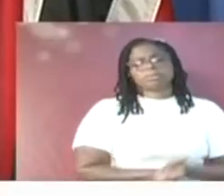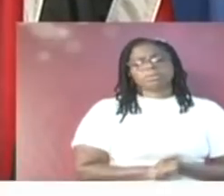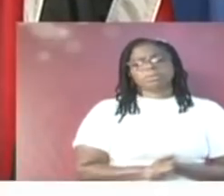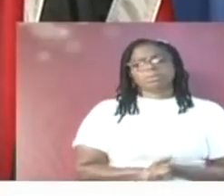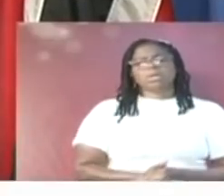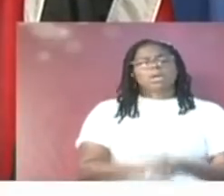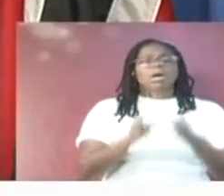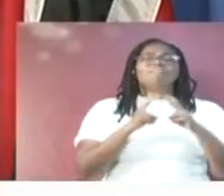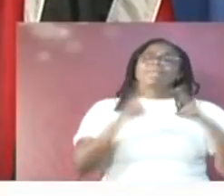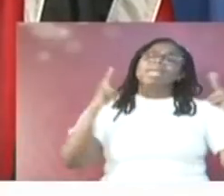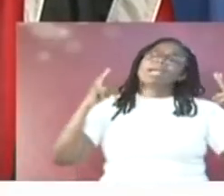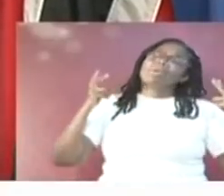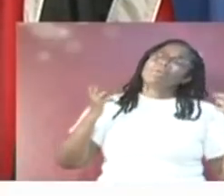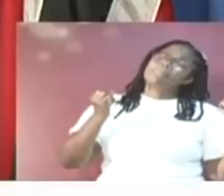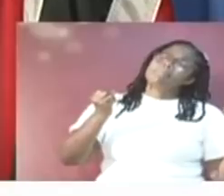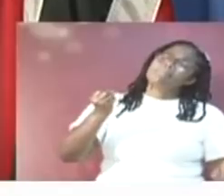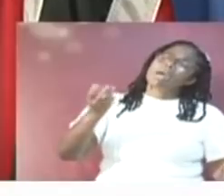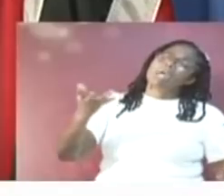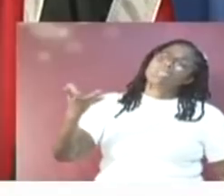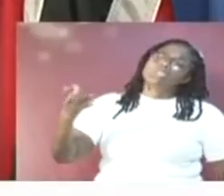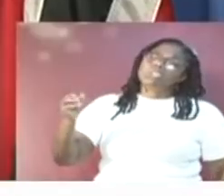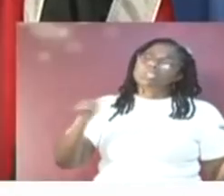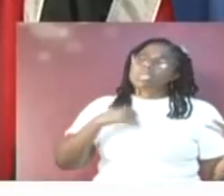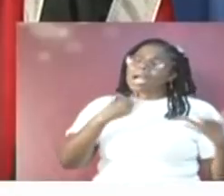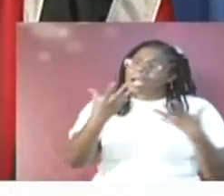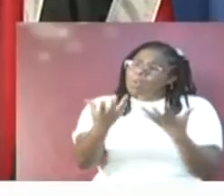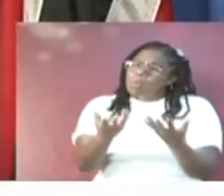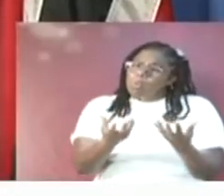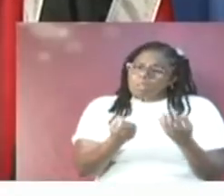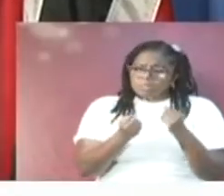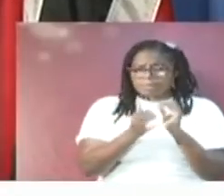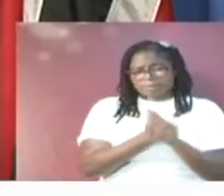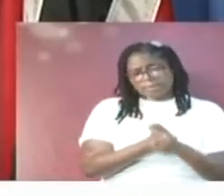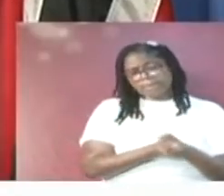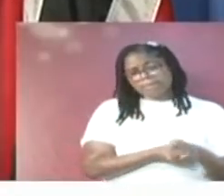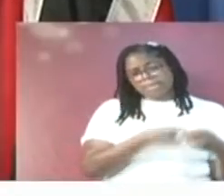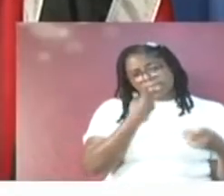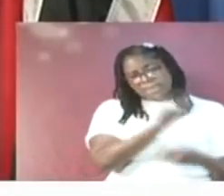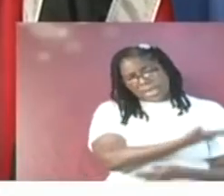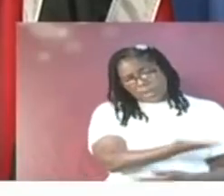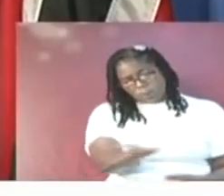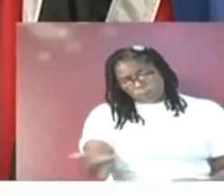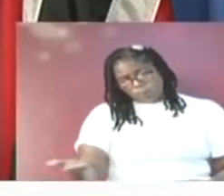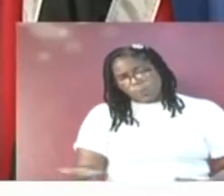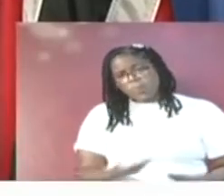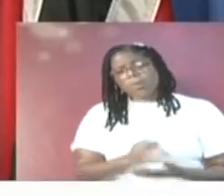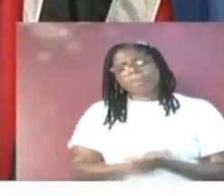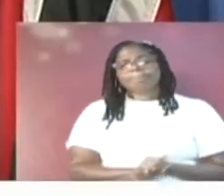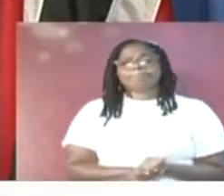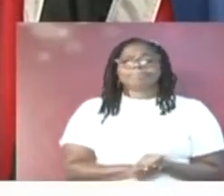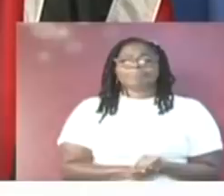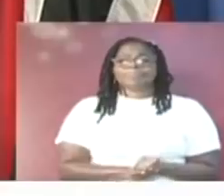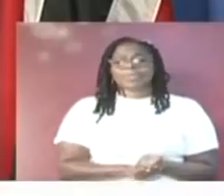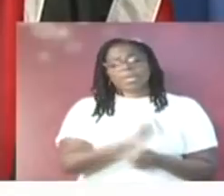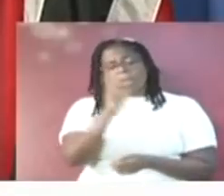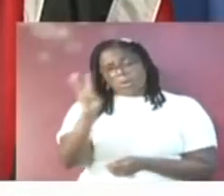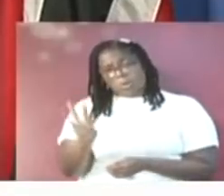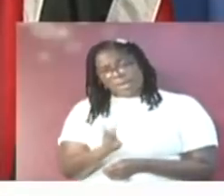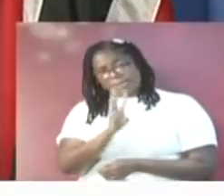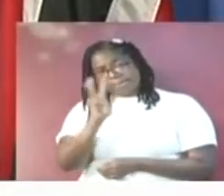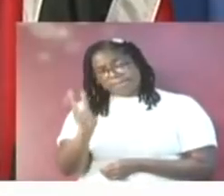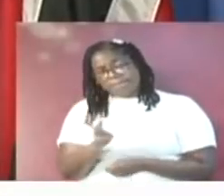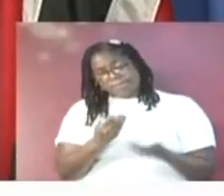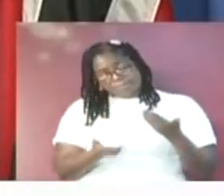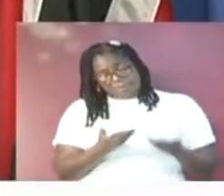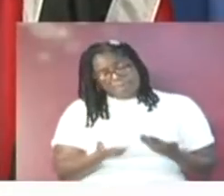very much to give you notice that maybe on Wednesday or